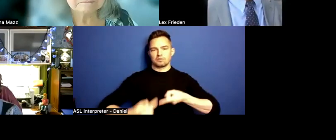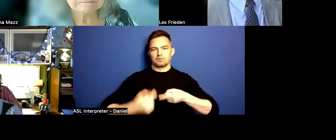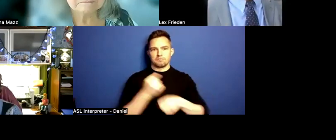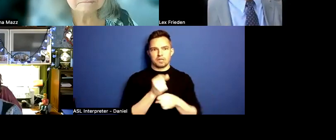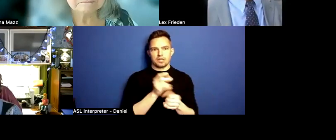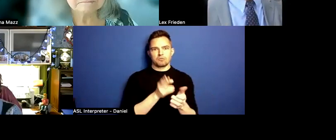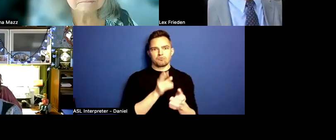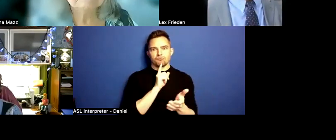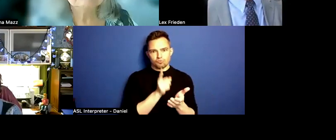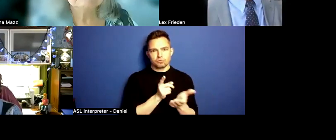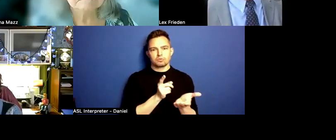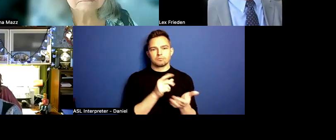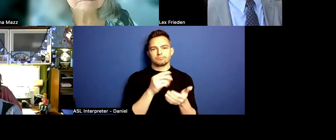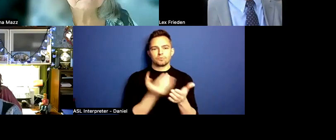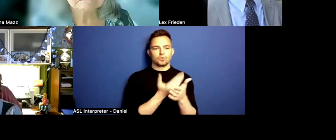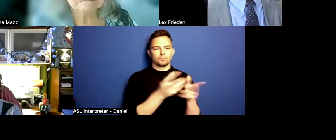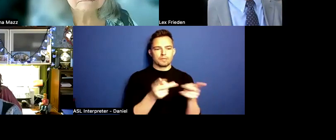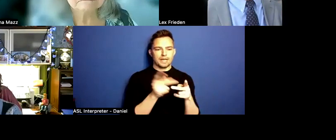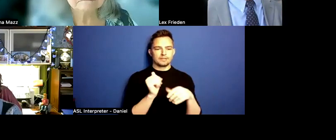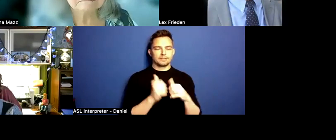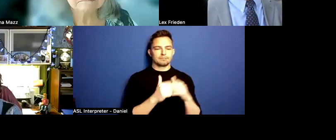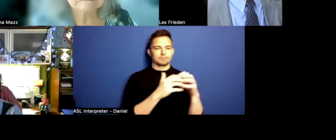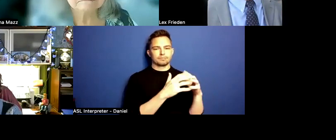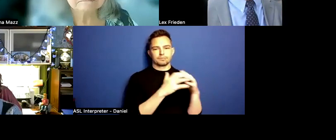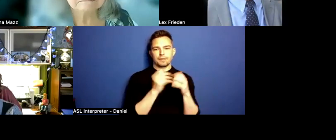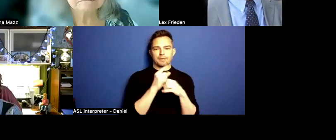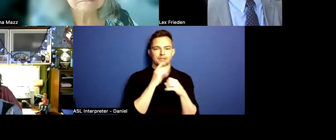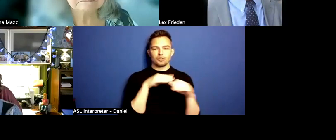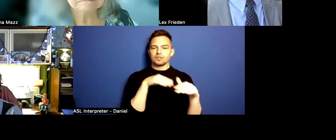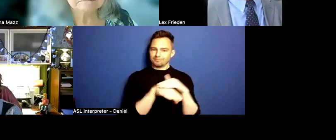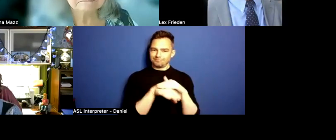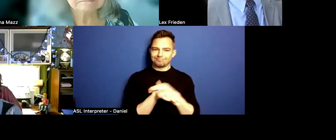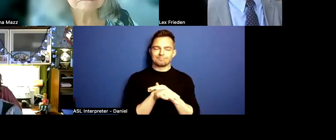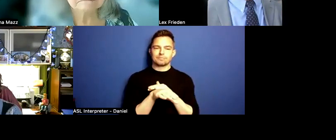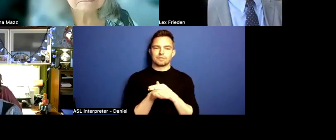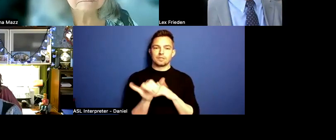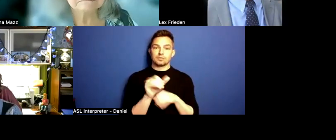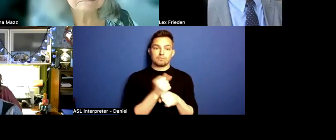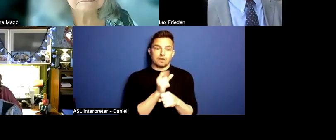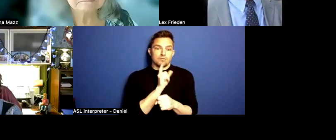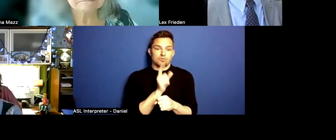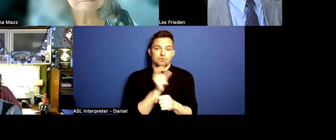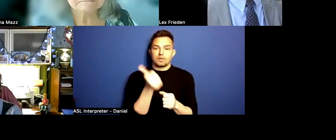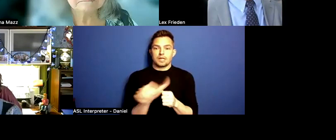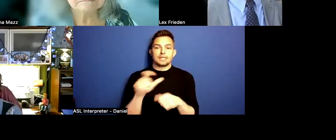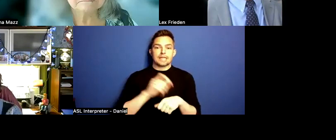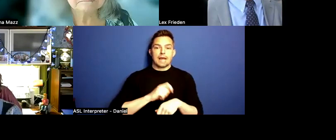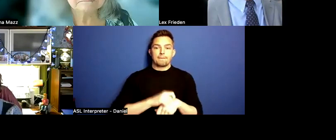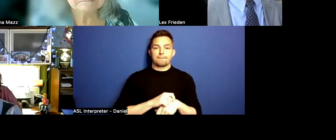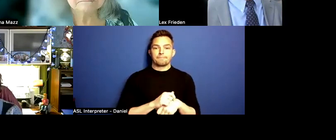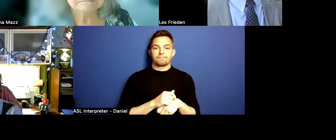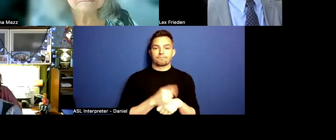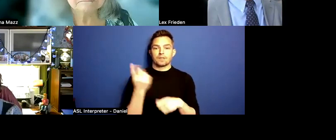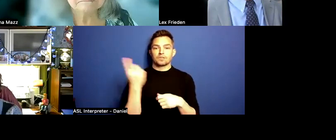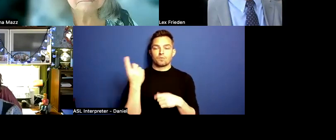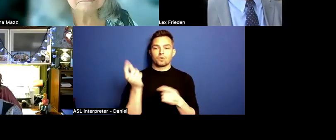ensuring that all new places are accessible and ensuring that anytime somebody